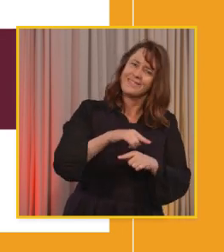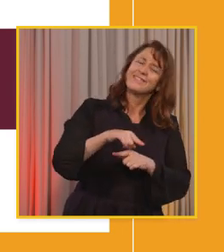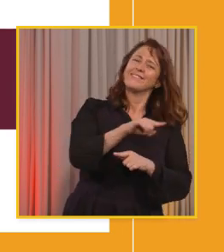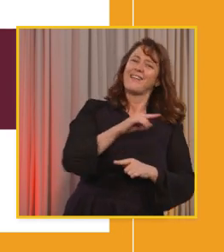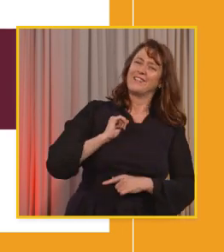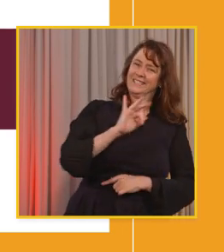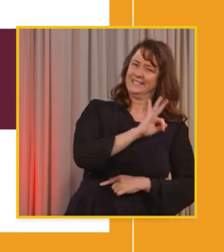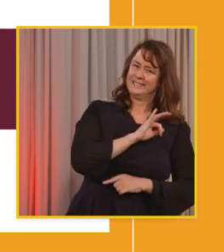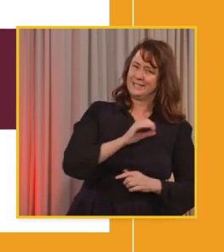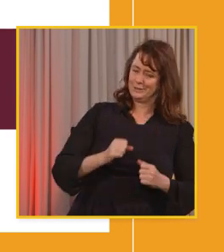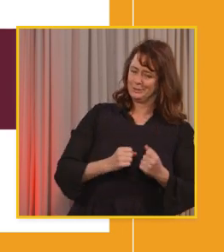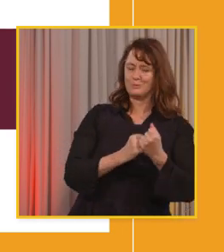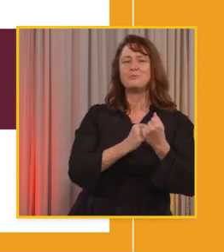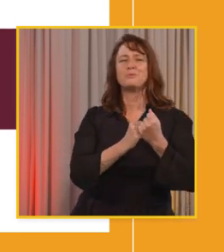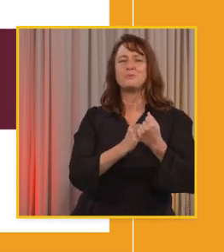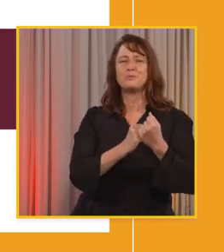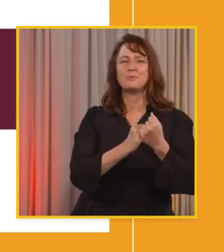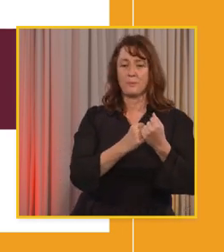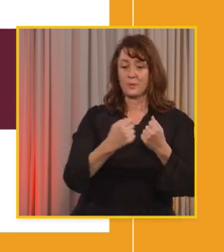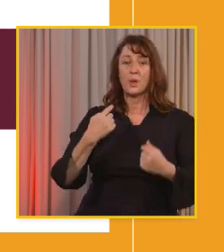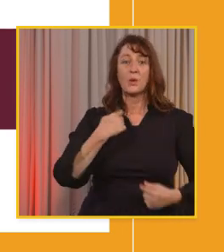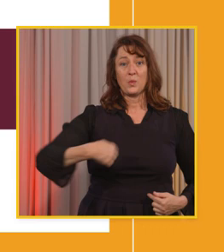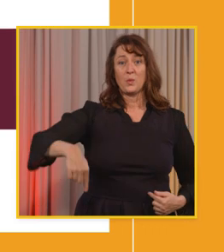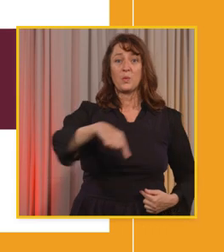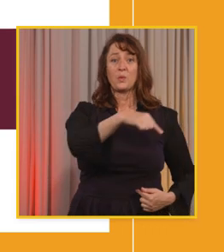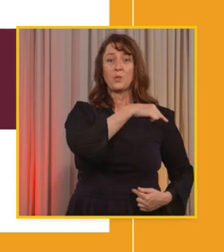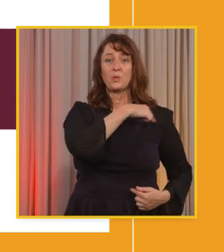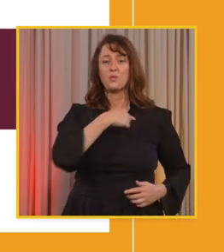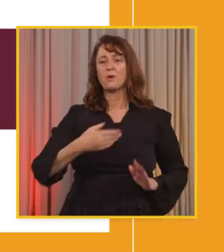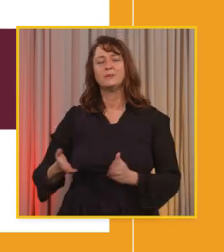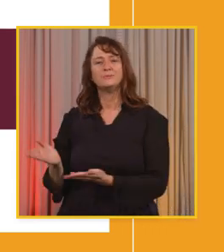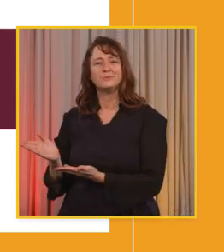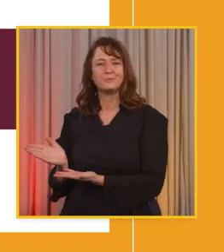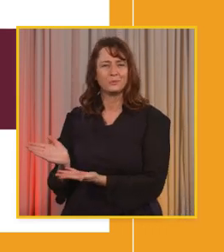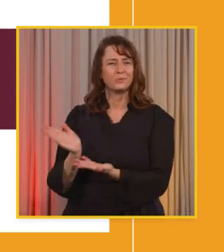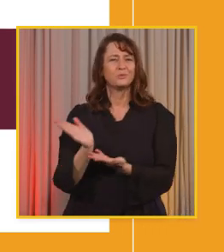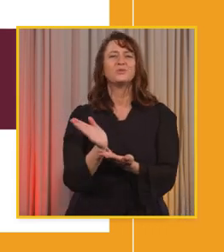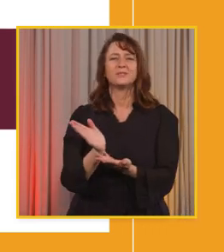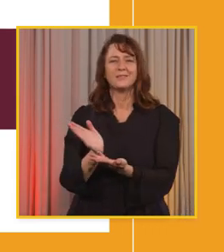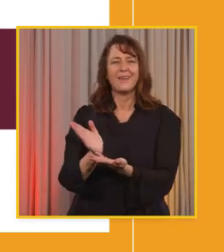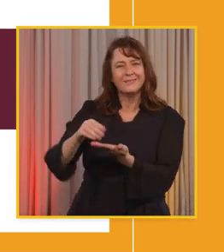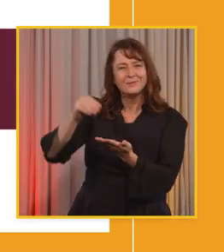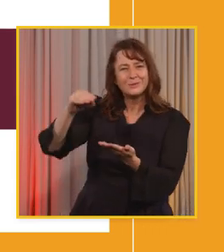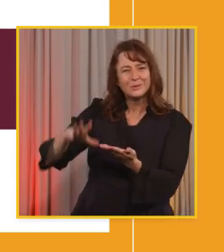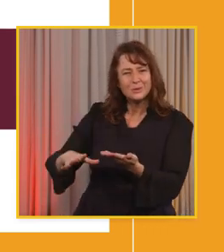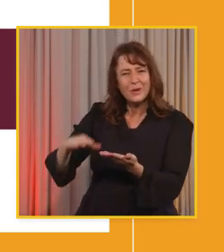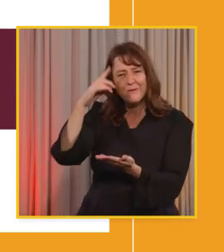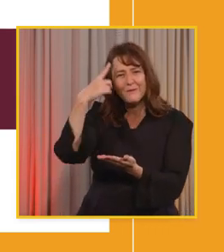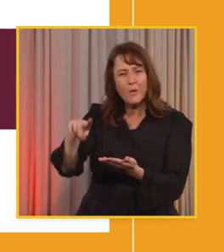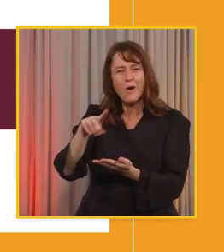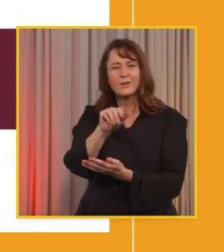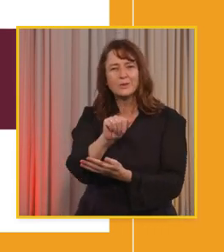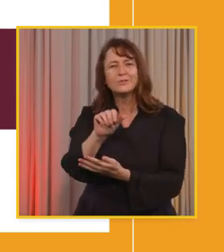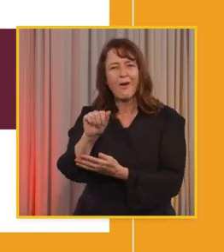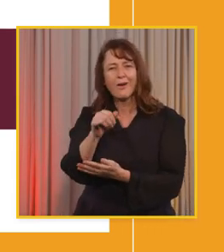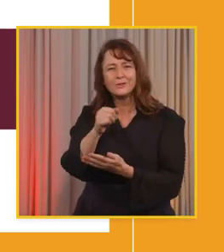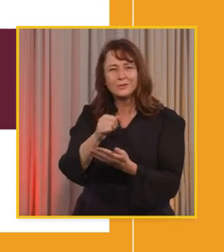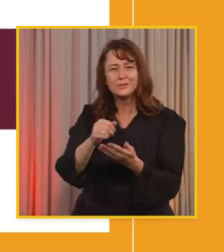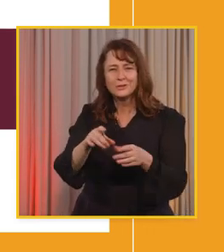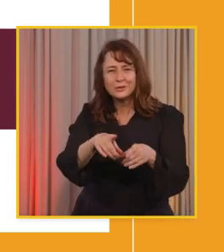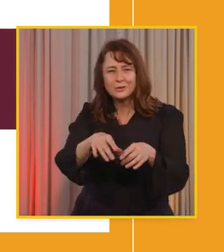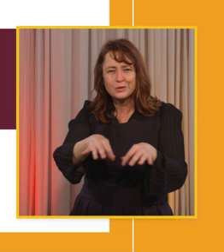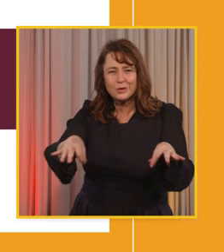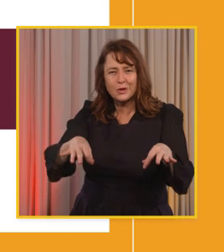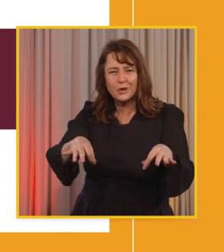faculty of Hartnell College, we present these candidates as having fulfilled the requirements for Associate of